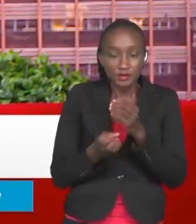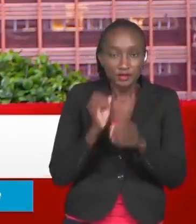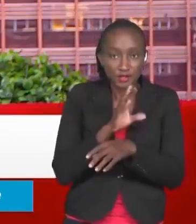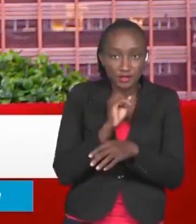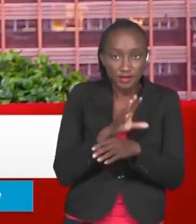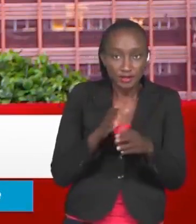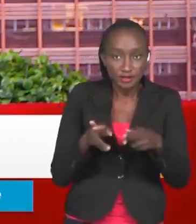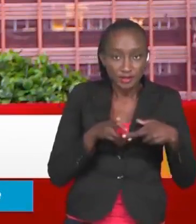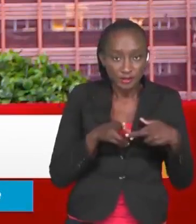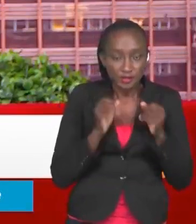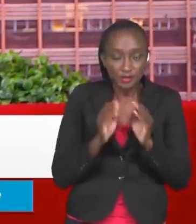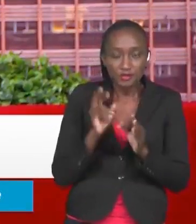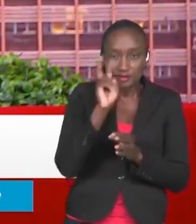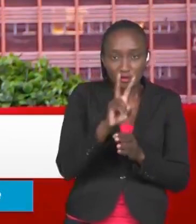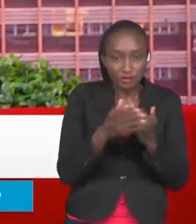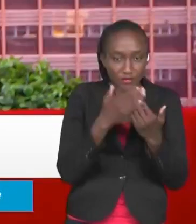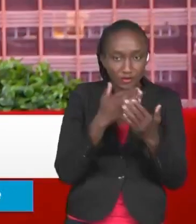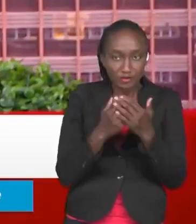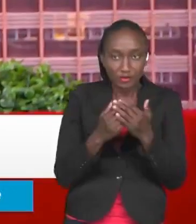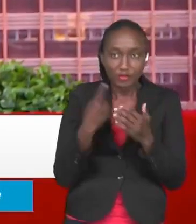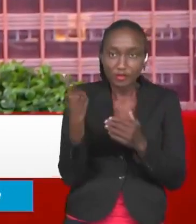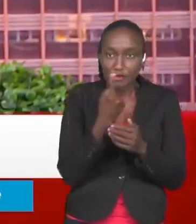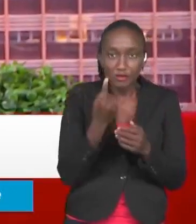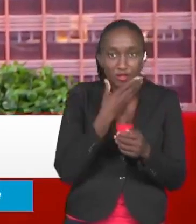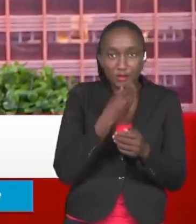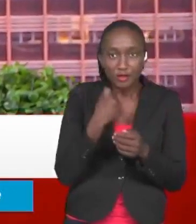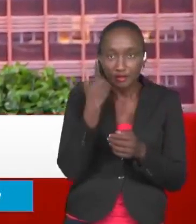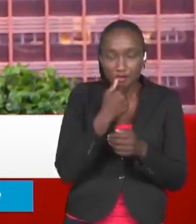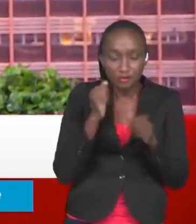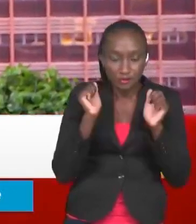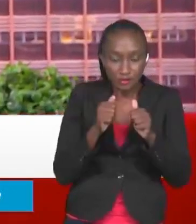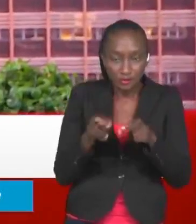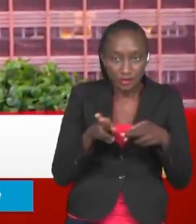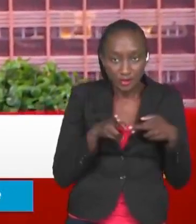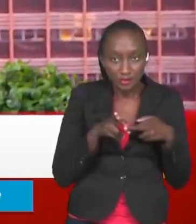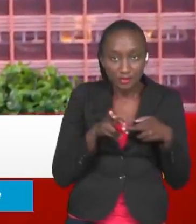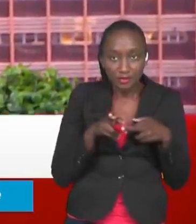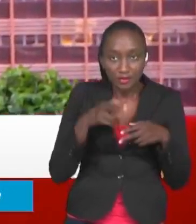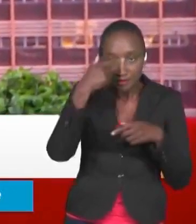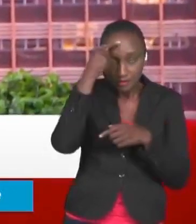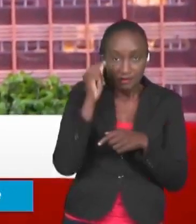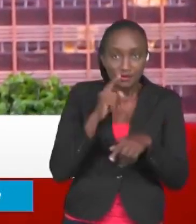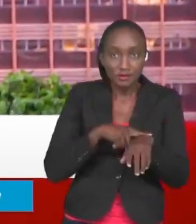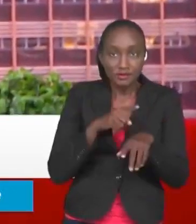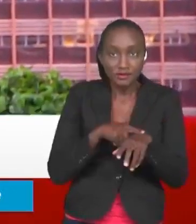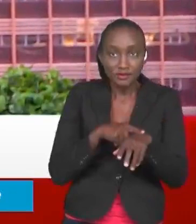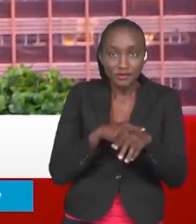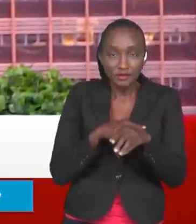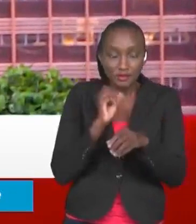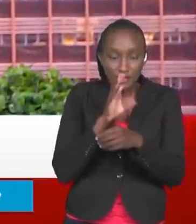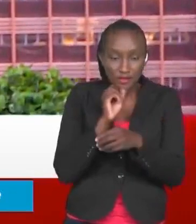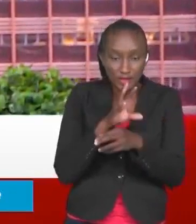if you look at it very keenly, you'll find that it is only a man that is capable of committing rape. Because when you define rape